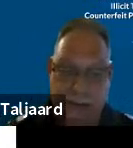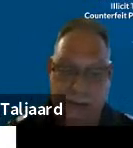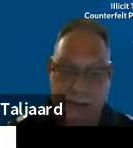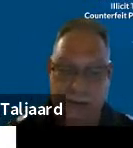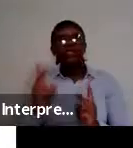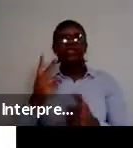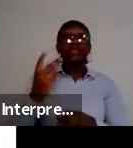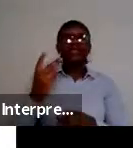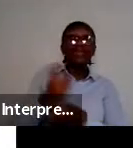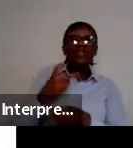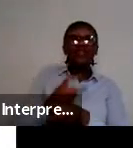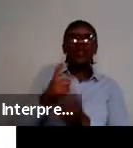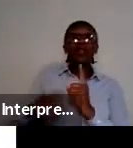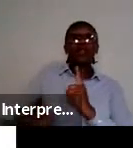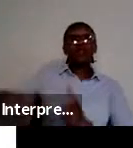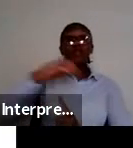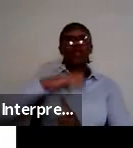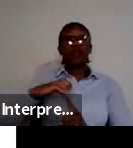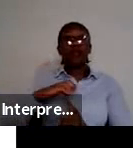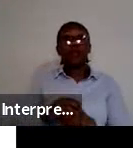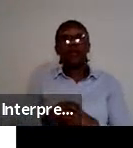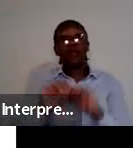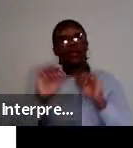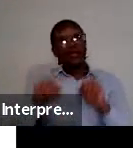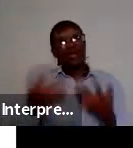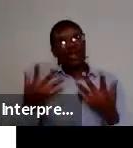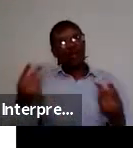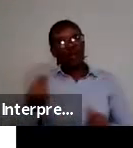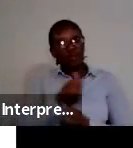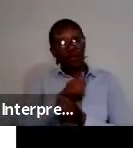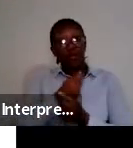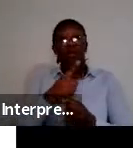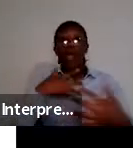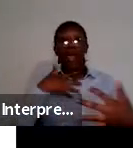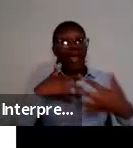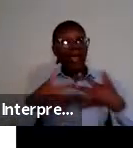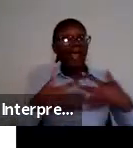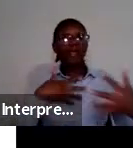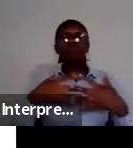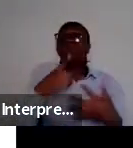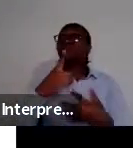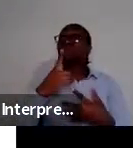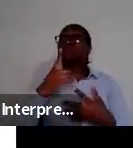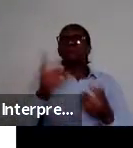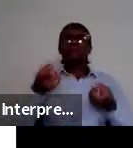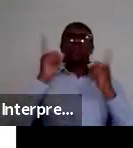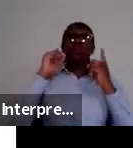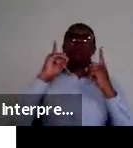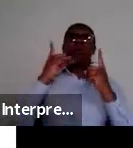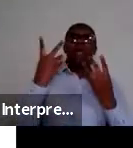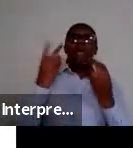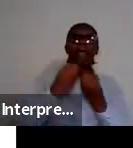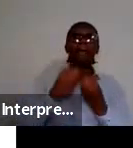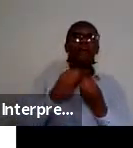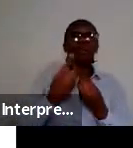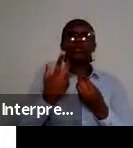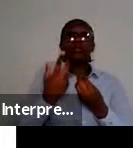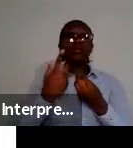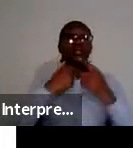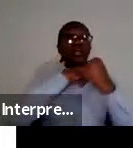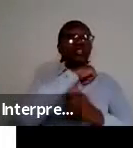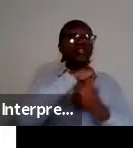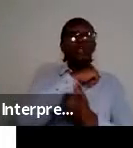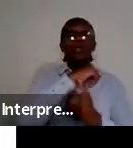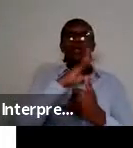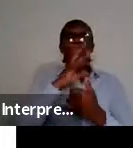these operations. Fortunately, no injuries reported in the last raid and enforcement that we've done